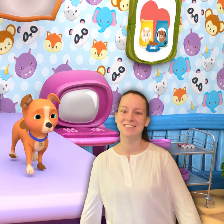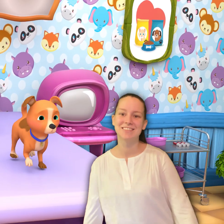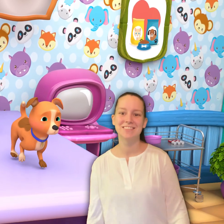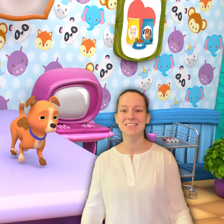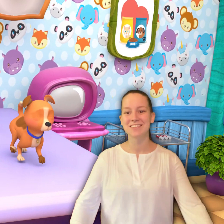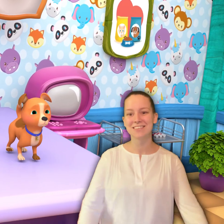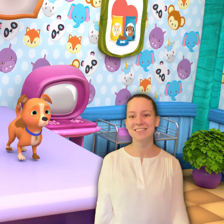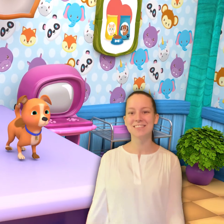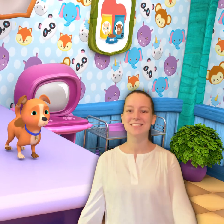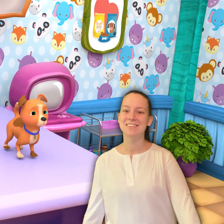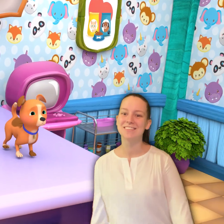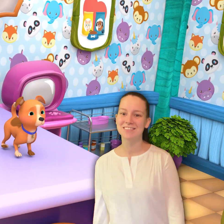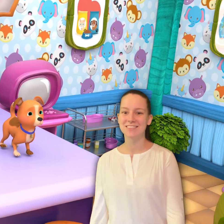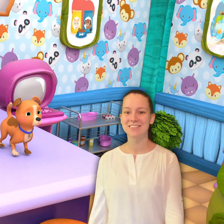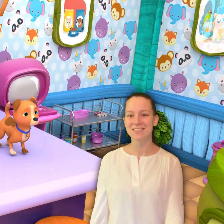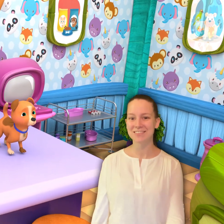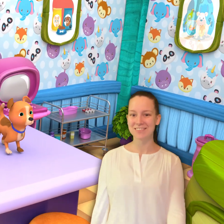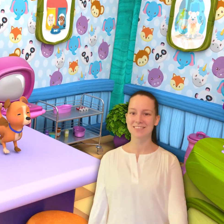thank you